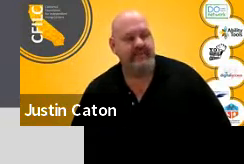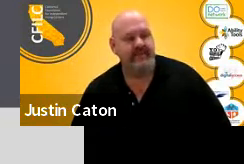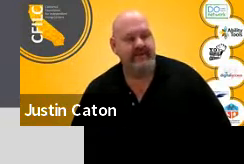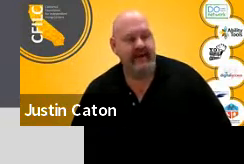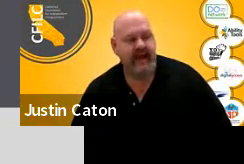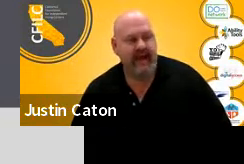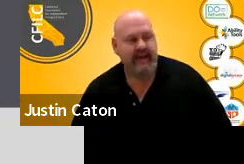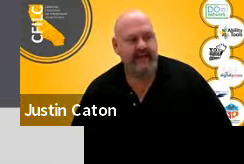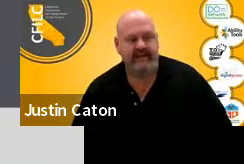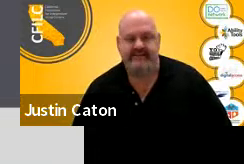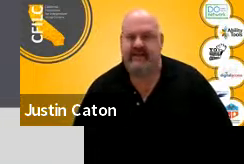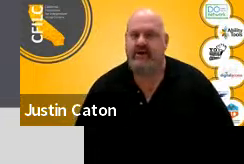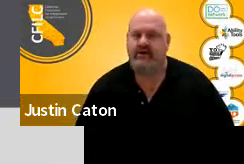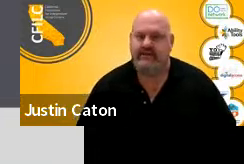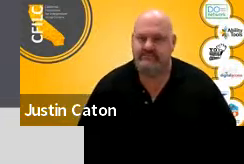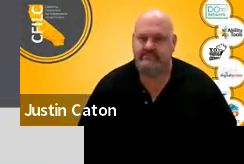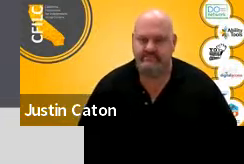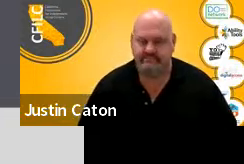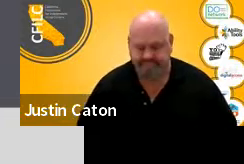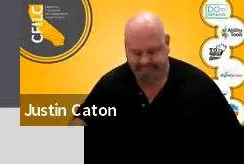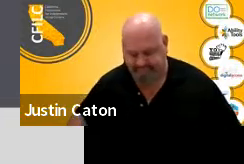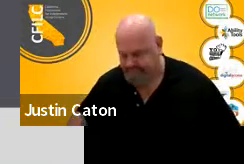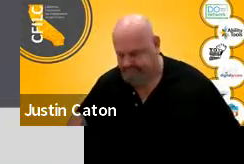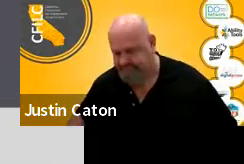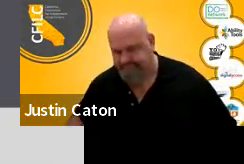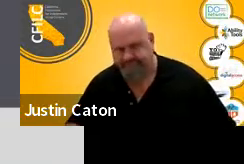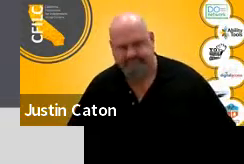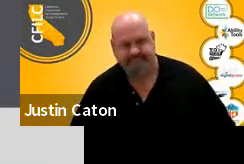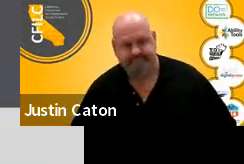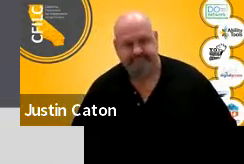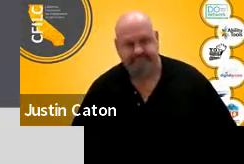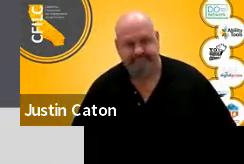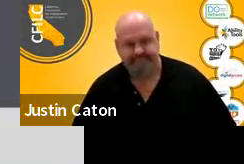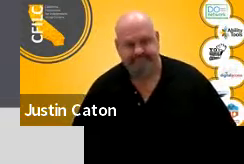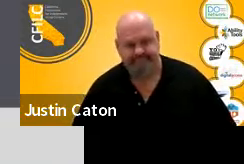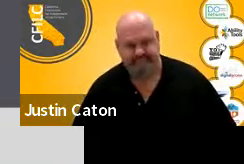DDAR team, Allie, Lisa, and Carla.